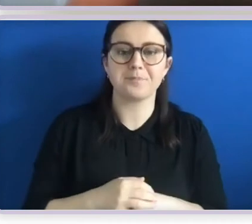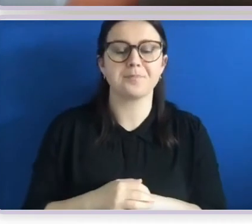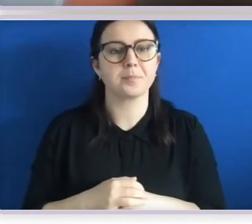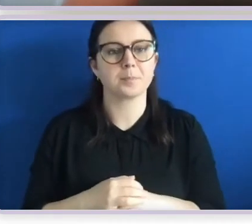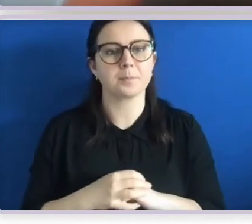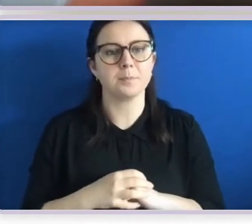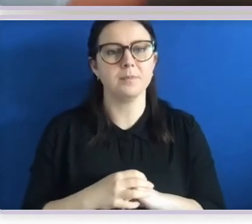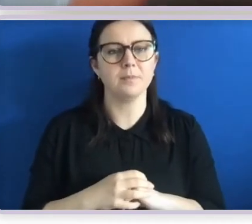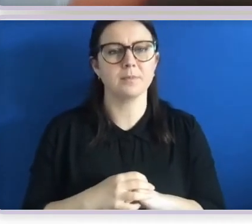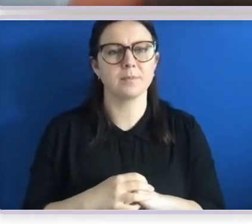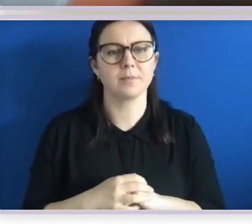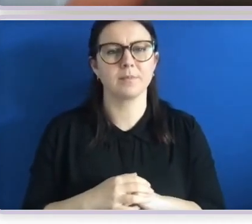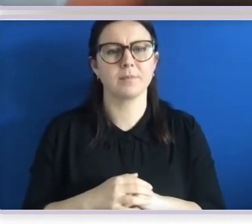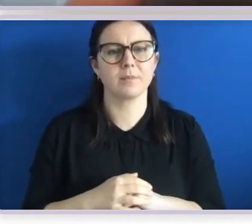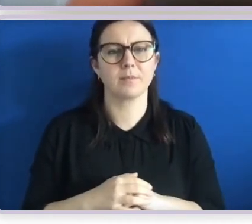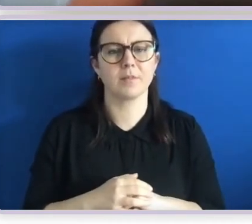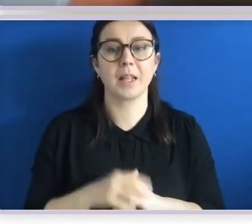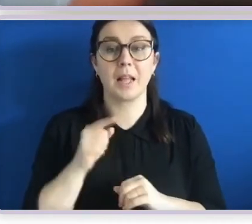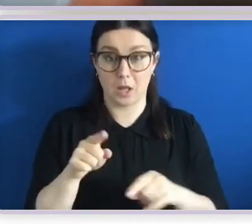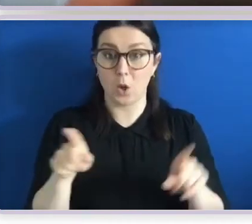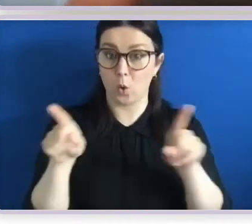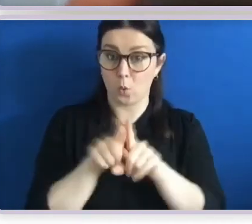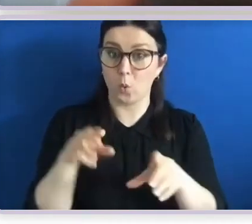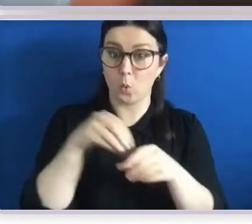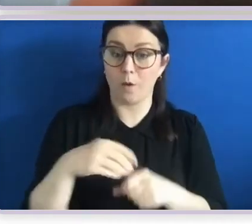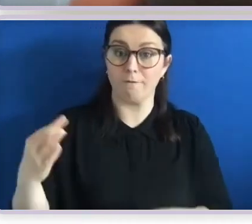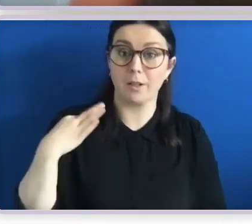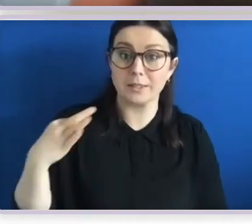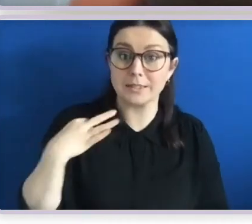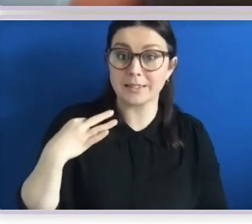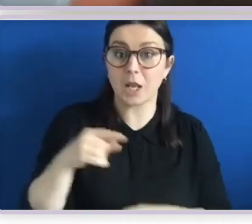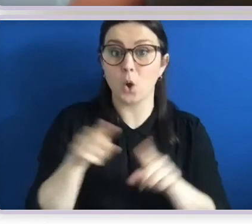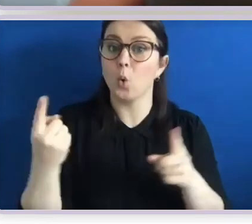Does this also apply to volunteers working with people with disability?